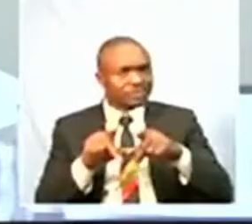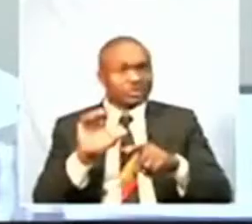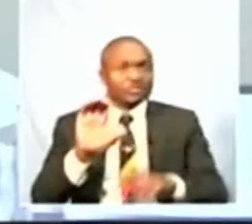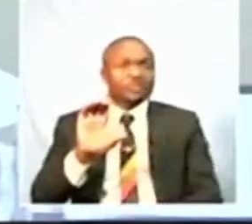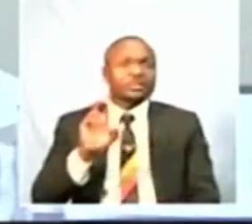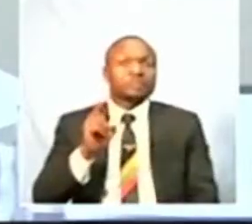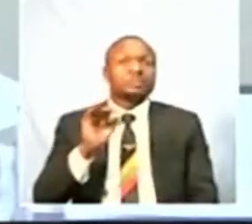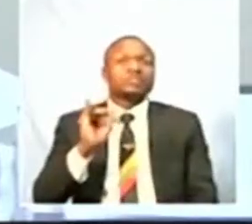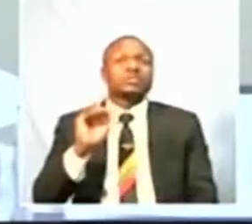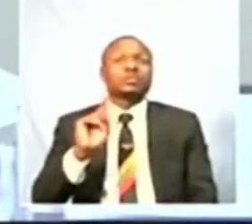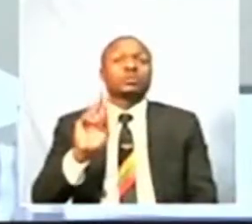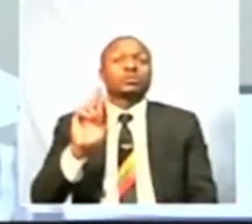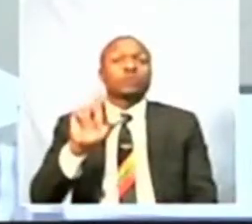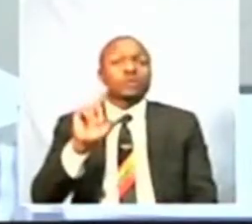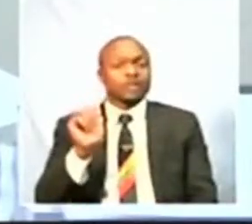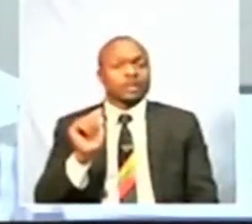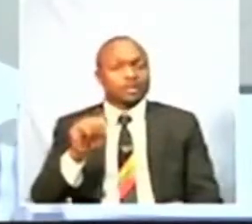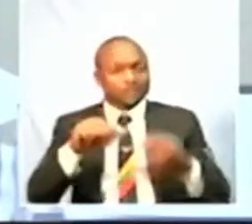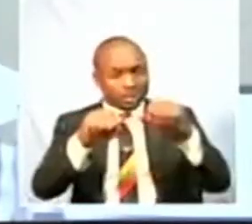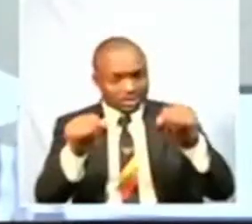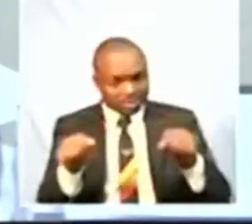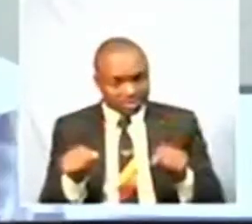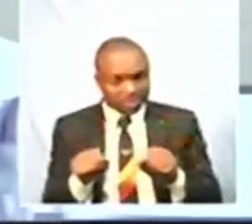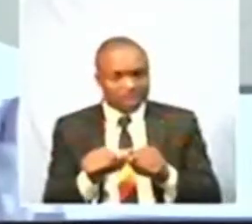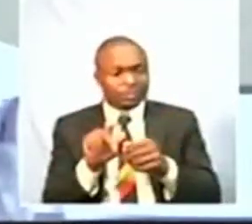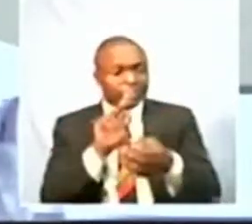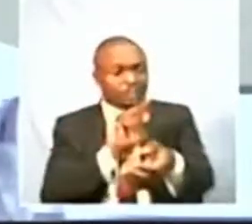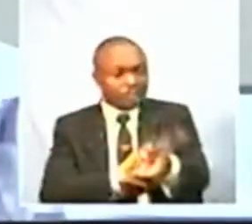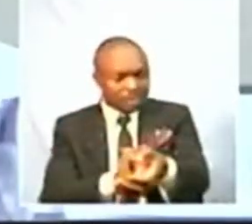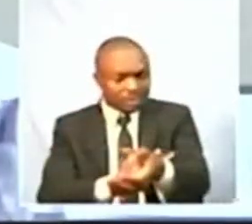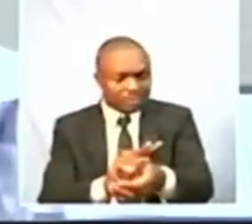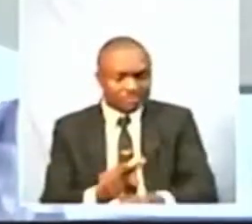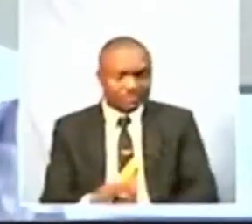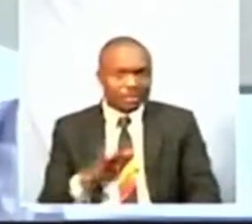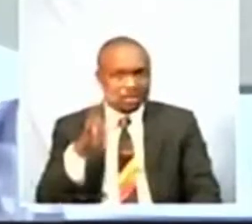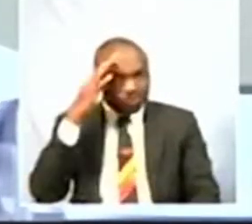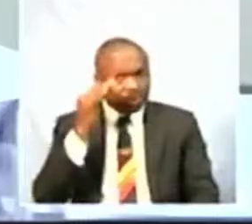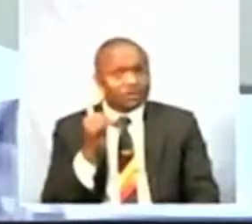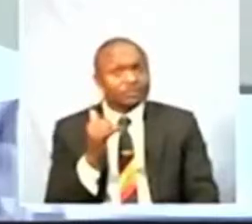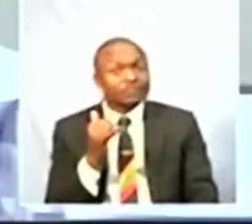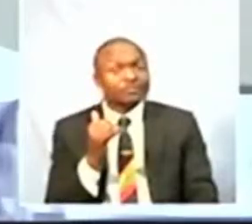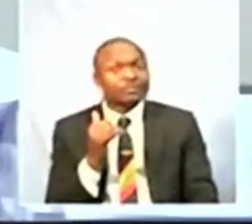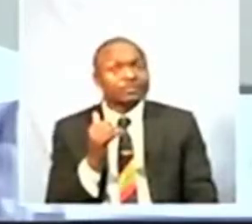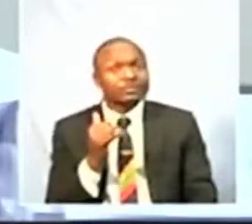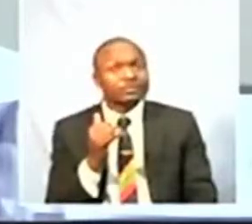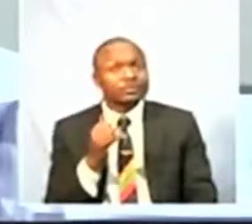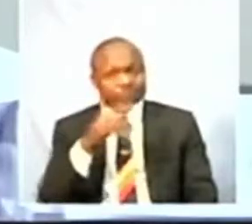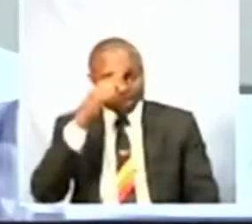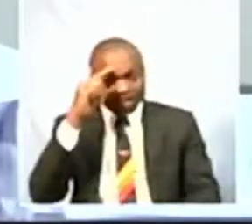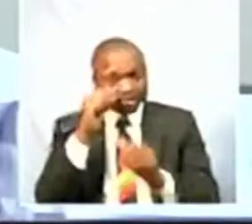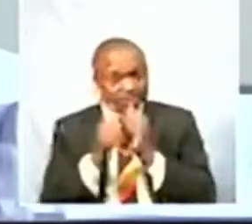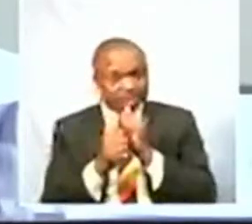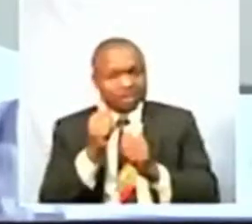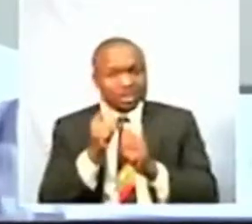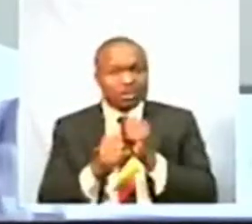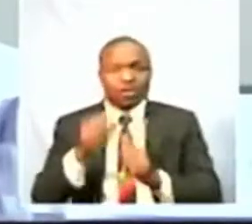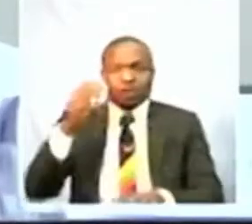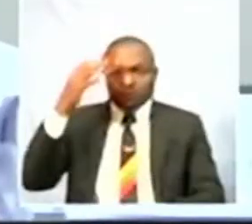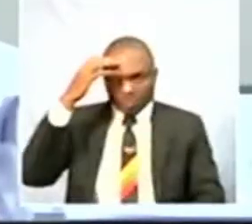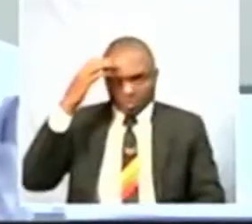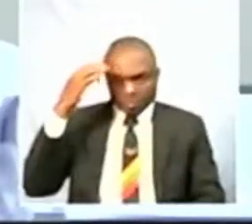Chikula area of KASAMA. Why? Because of the